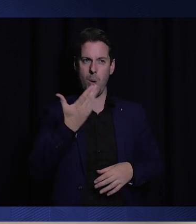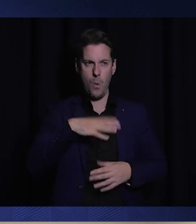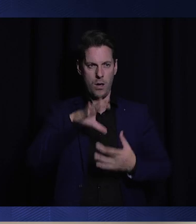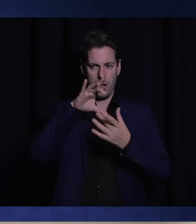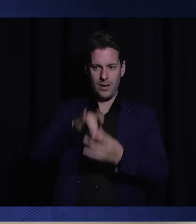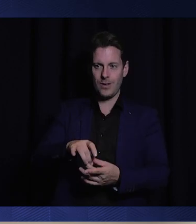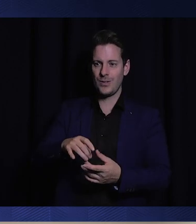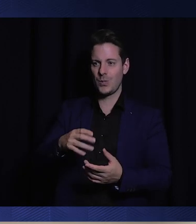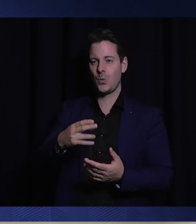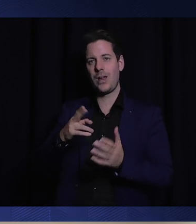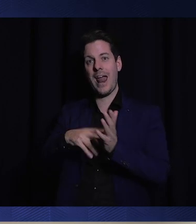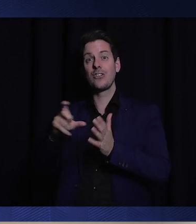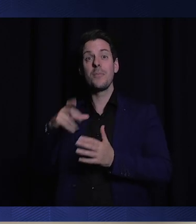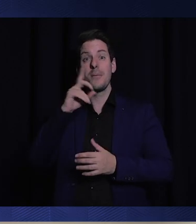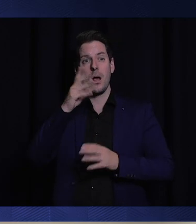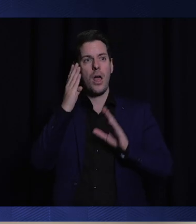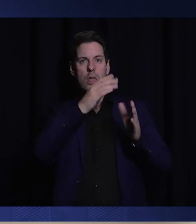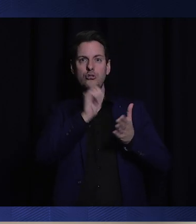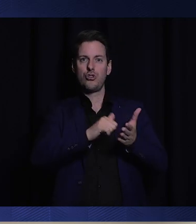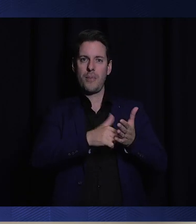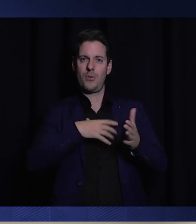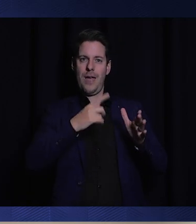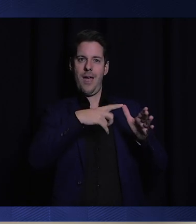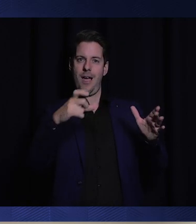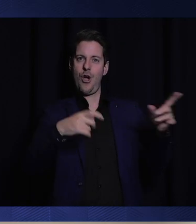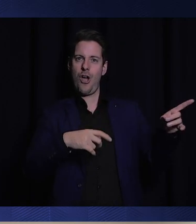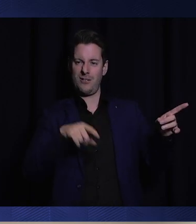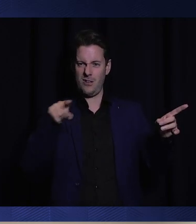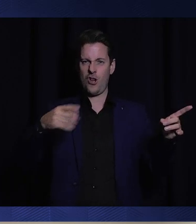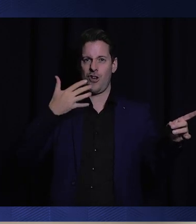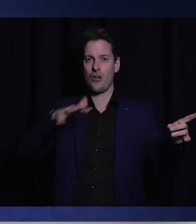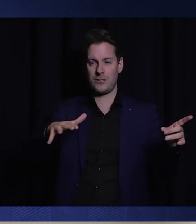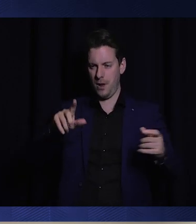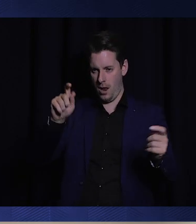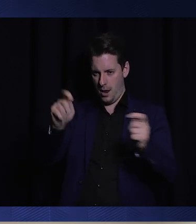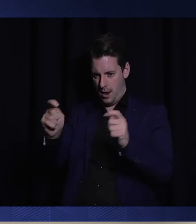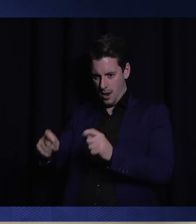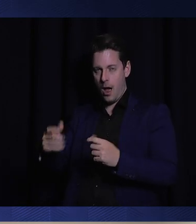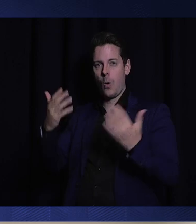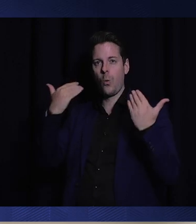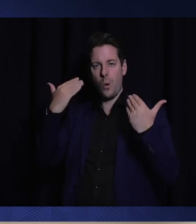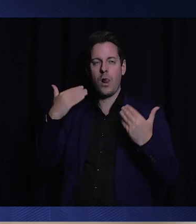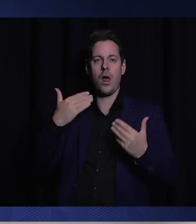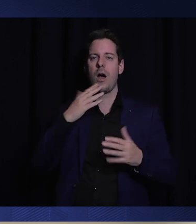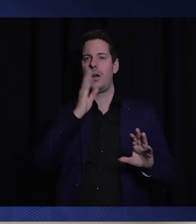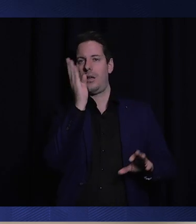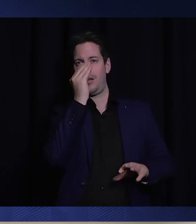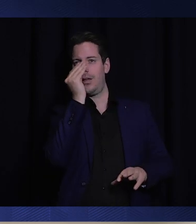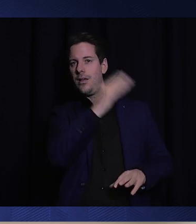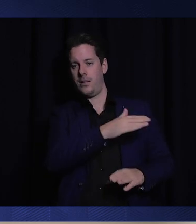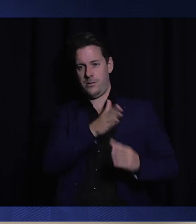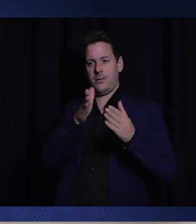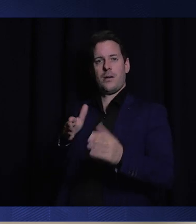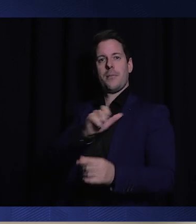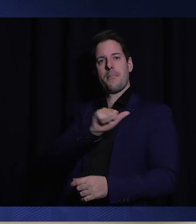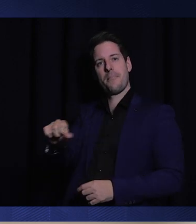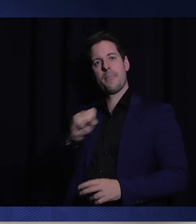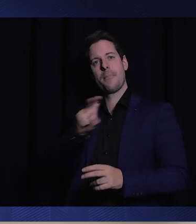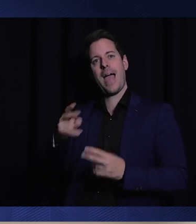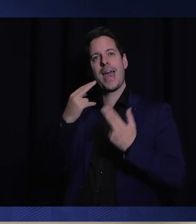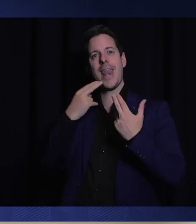were thinking about blending finance, just not from the public sectors, but also within